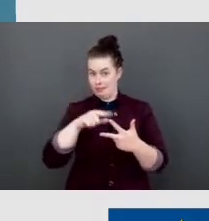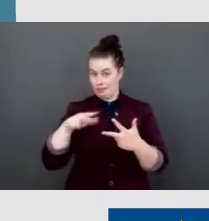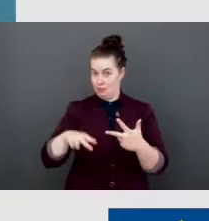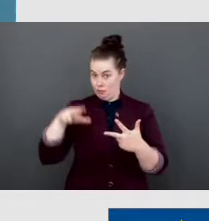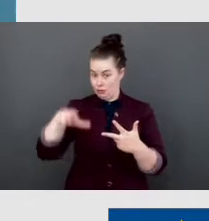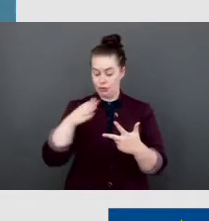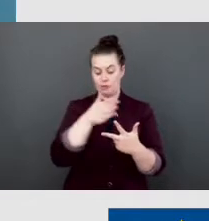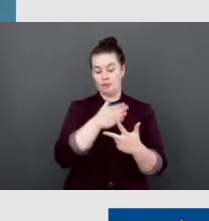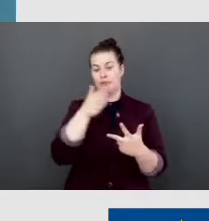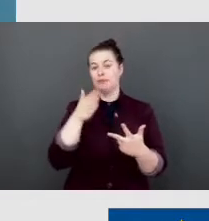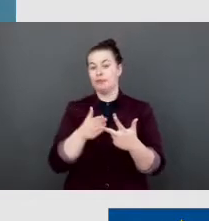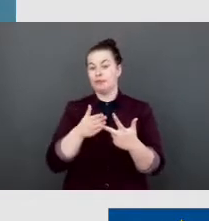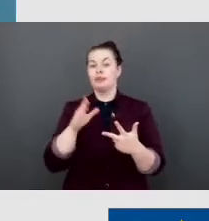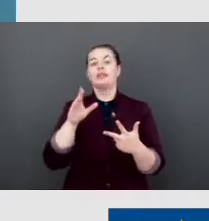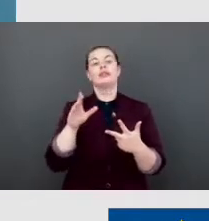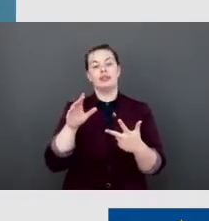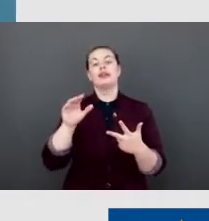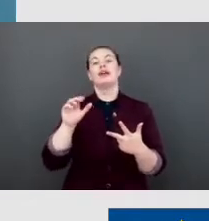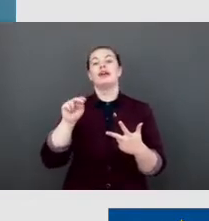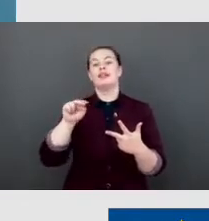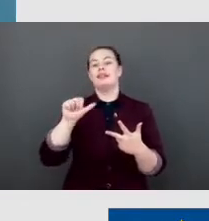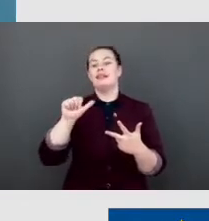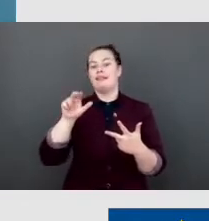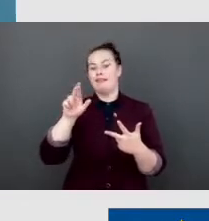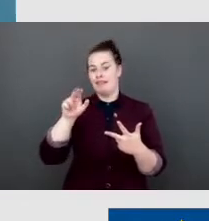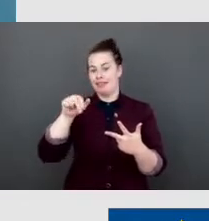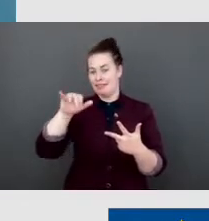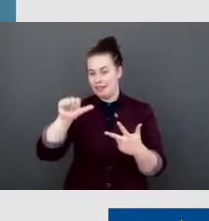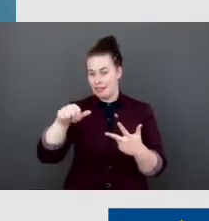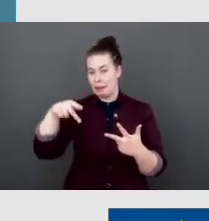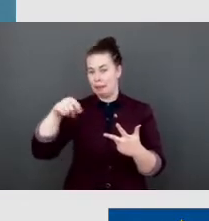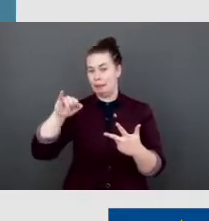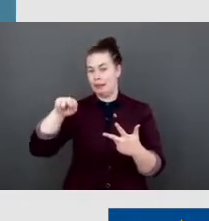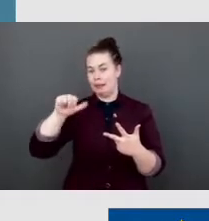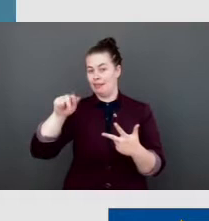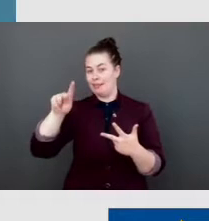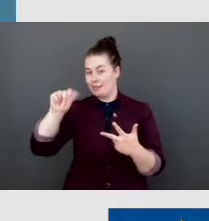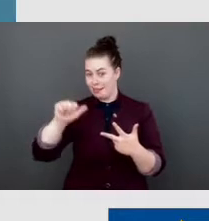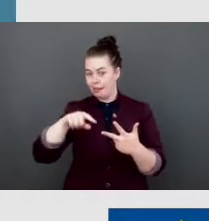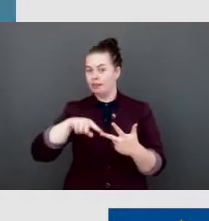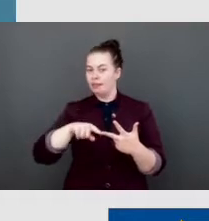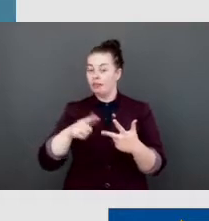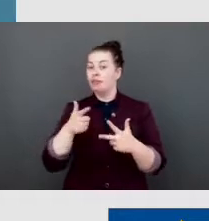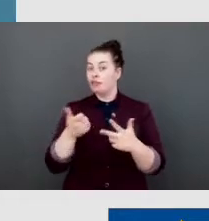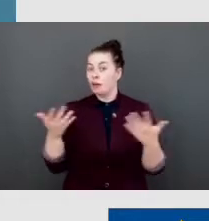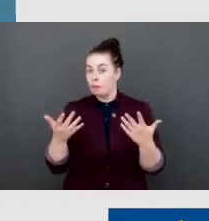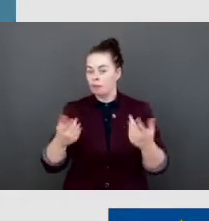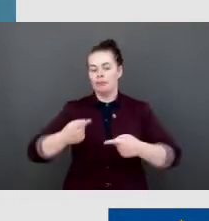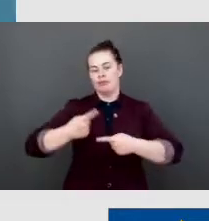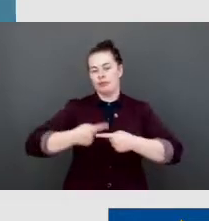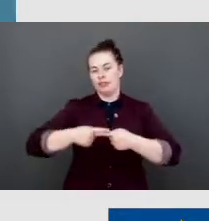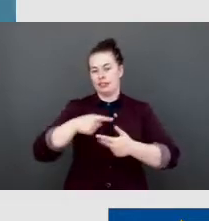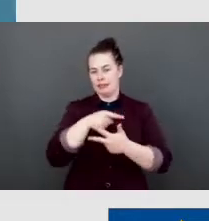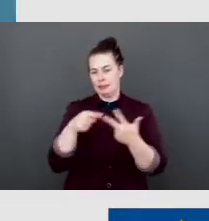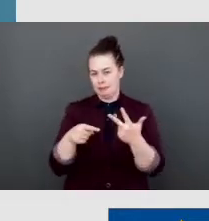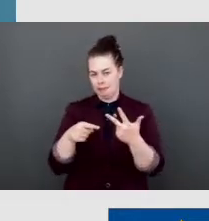Porto in Portugal, and Dr. Rania Pinaka from the 5th Regional Health Authority in Thessaly and